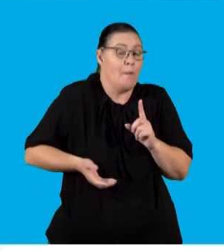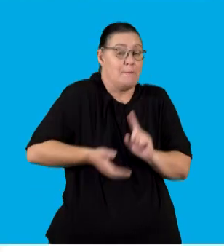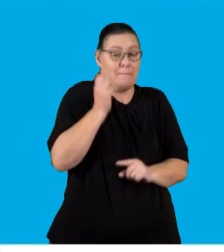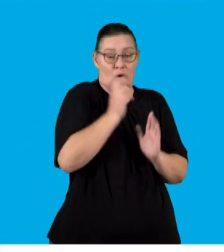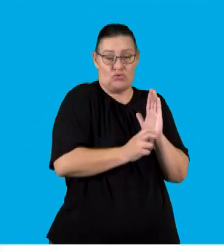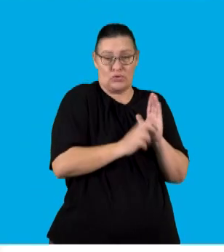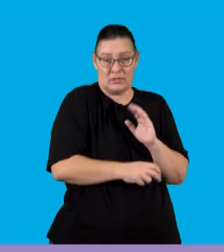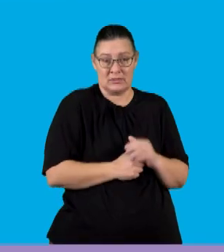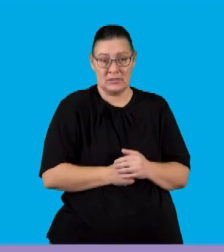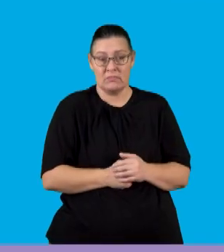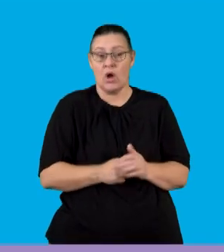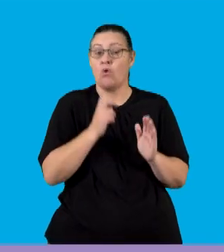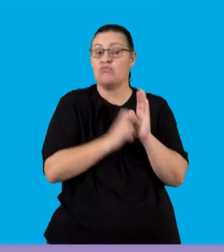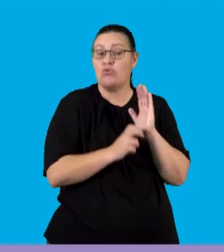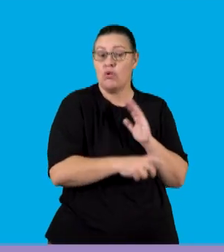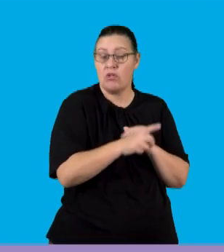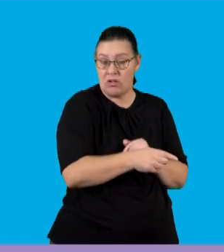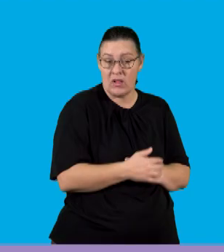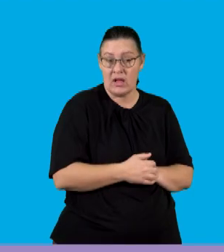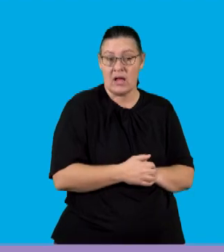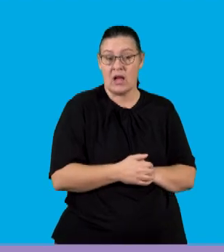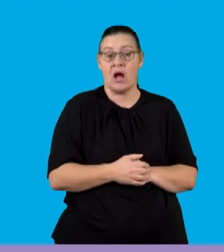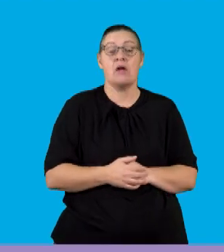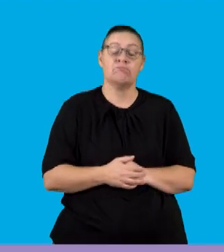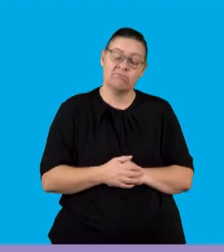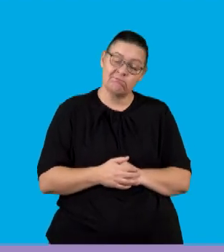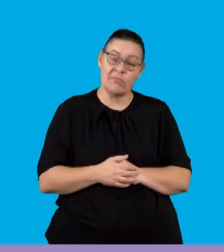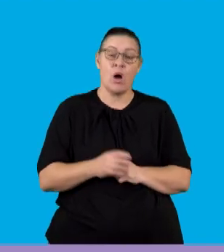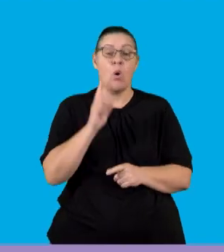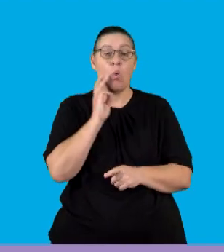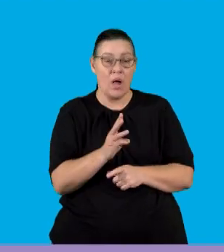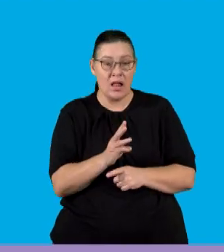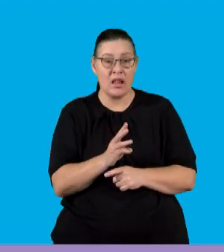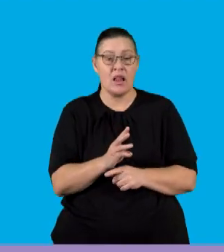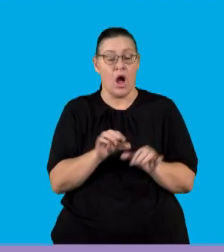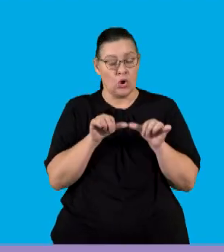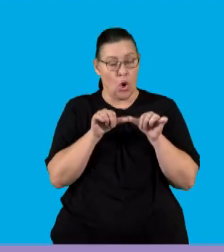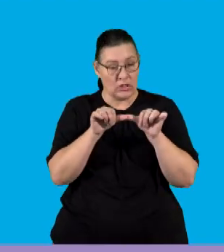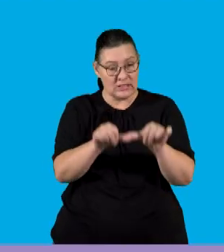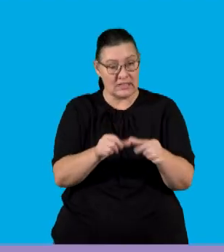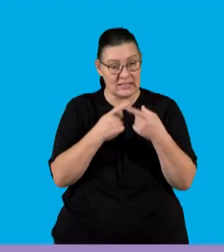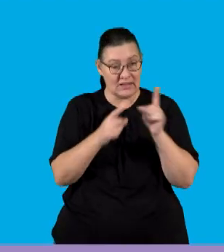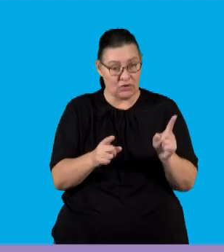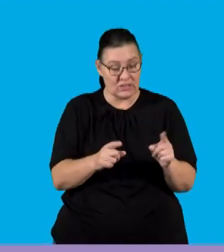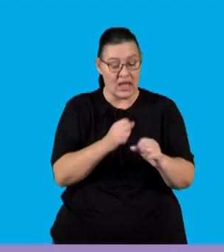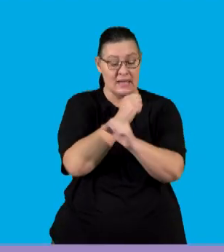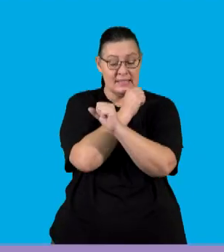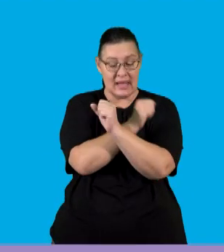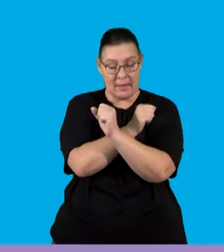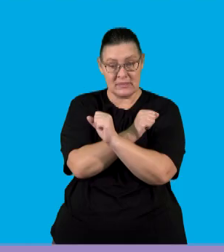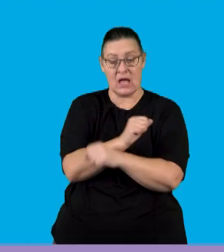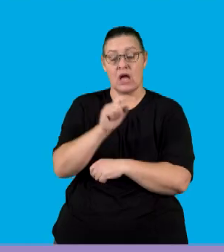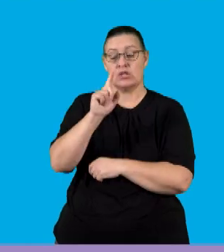find that rule? Now, the rule here would be that we are going to multiply the constant difference